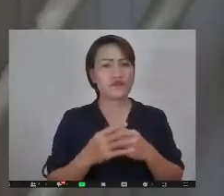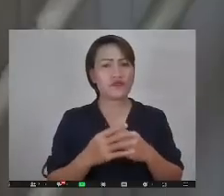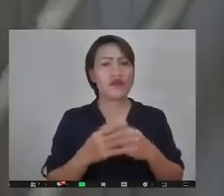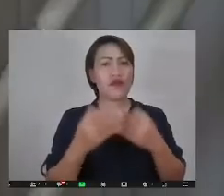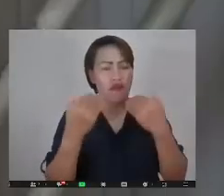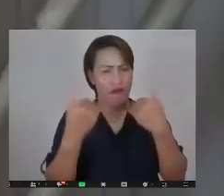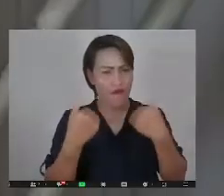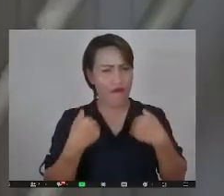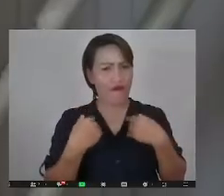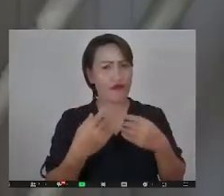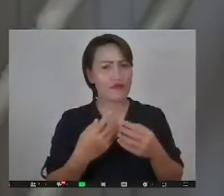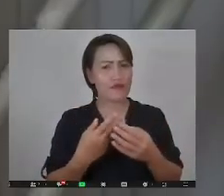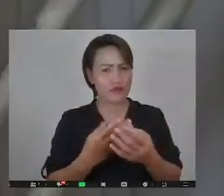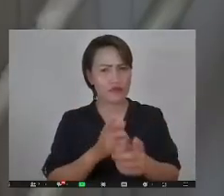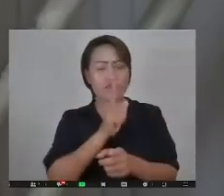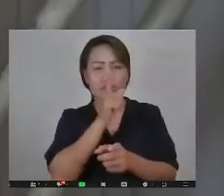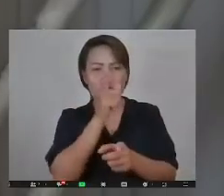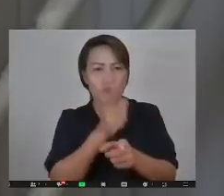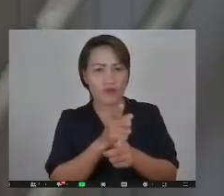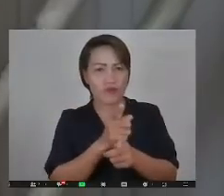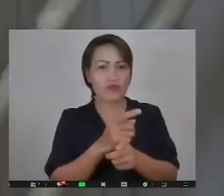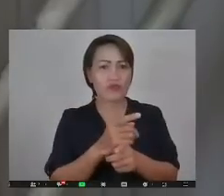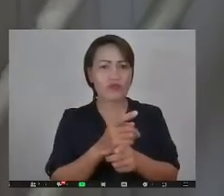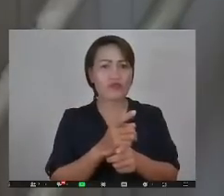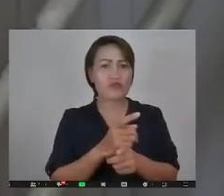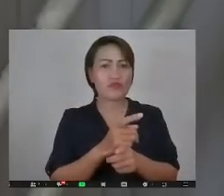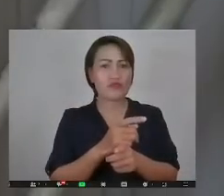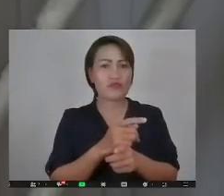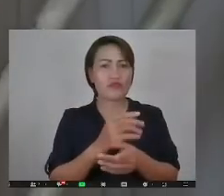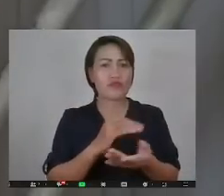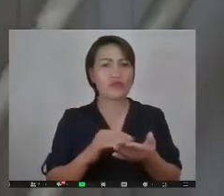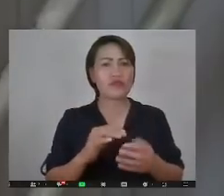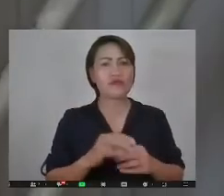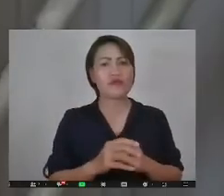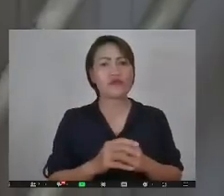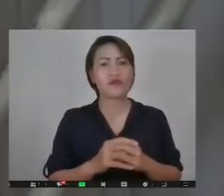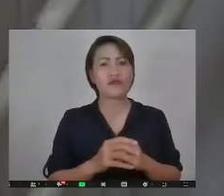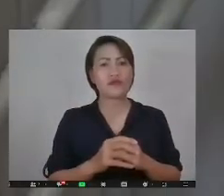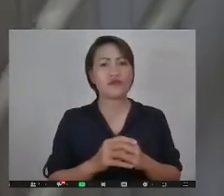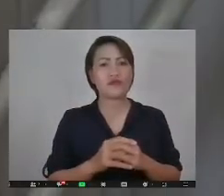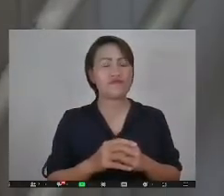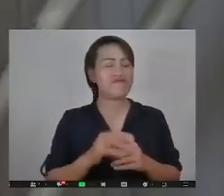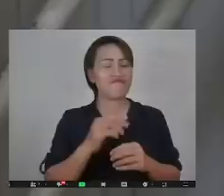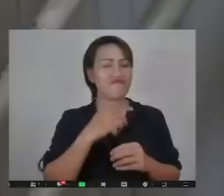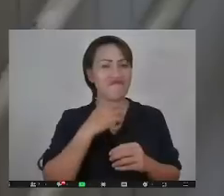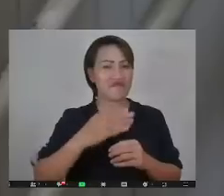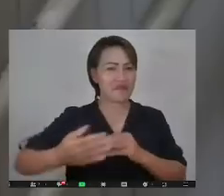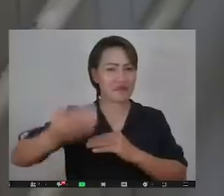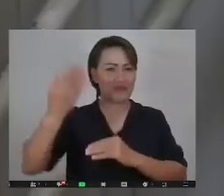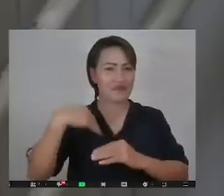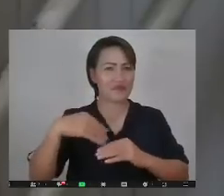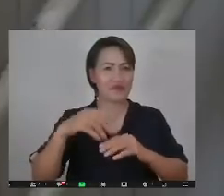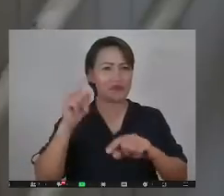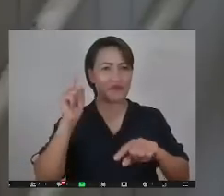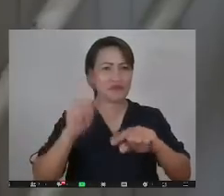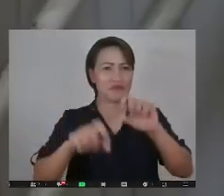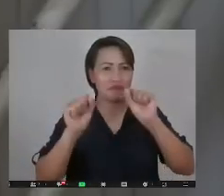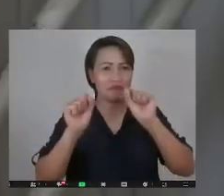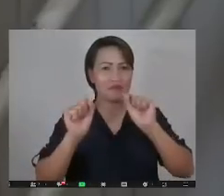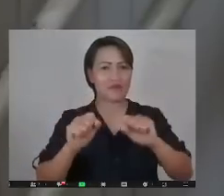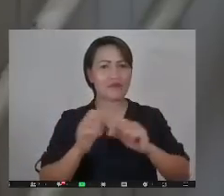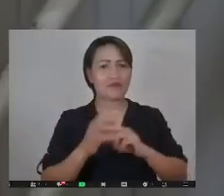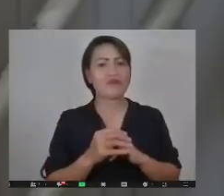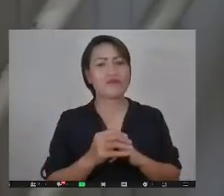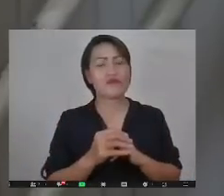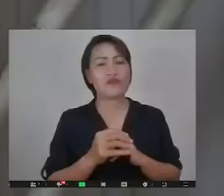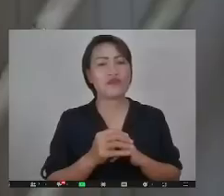and society in ways not previously possible. This is the future we